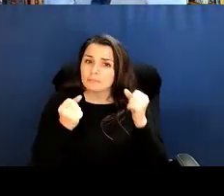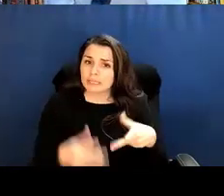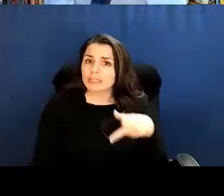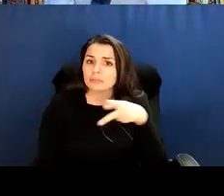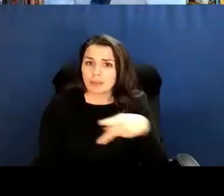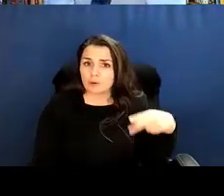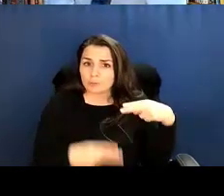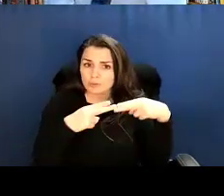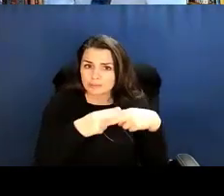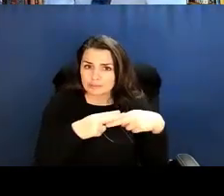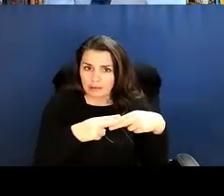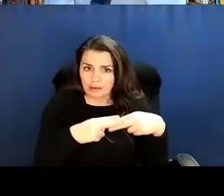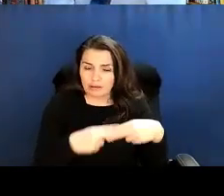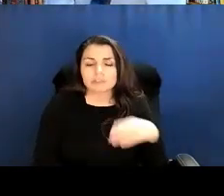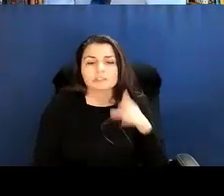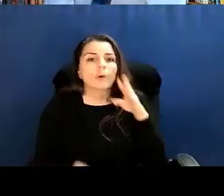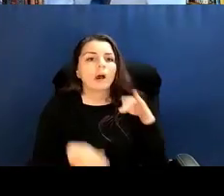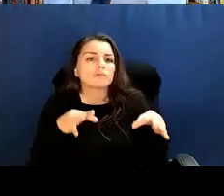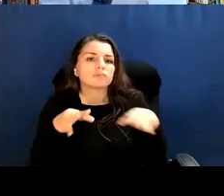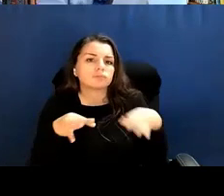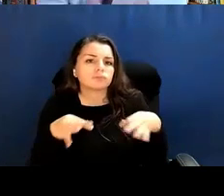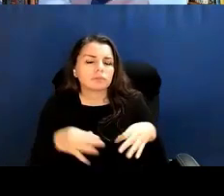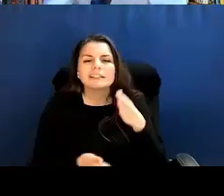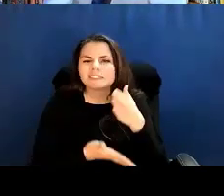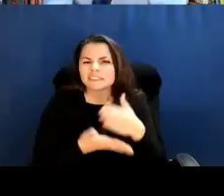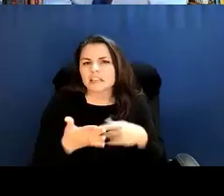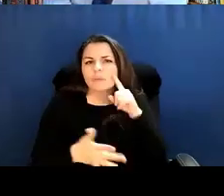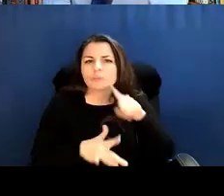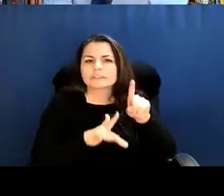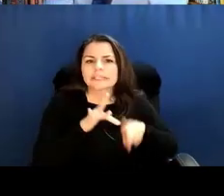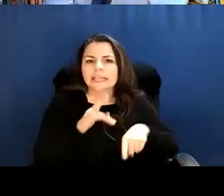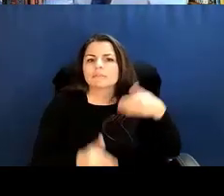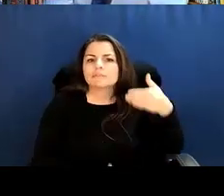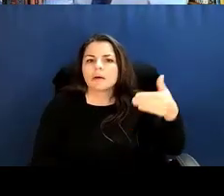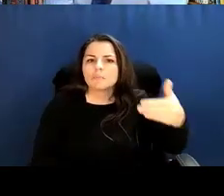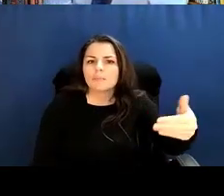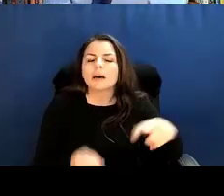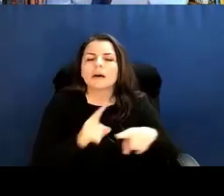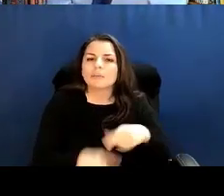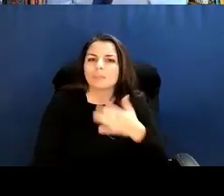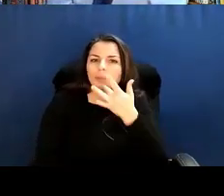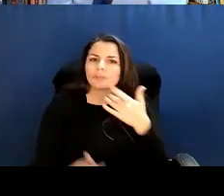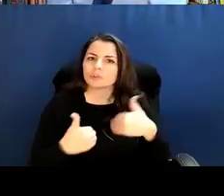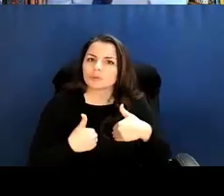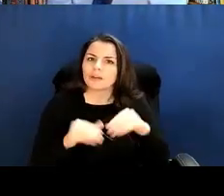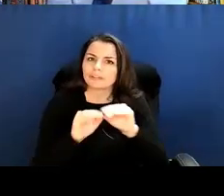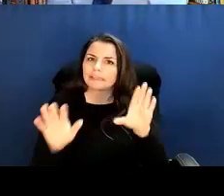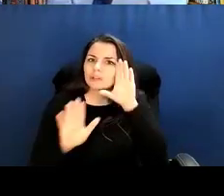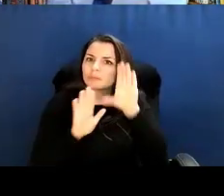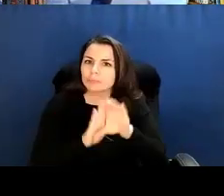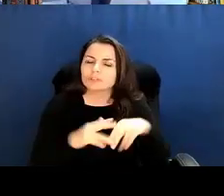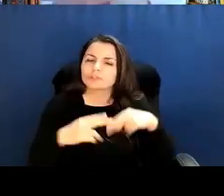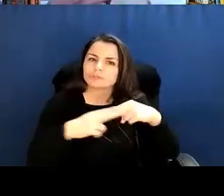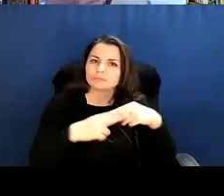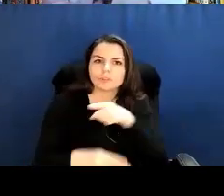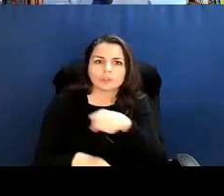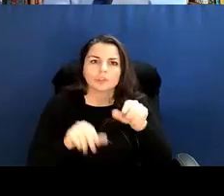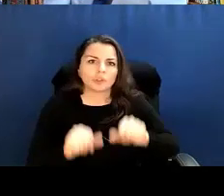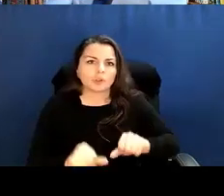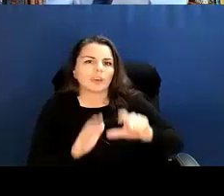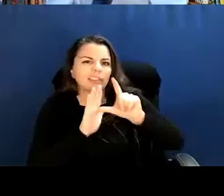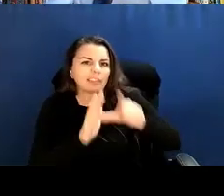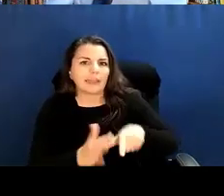will buzz through some of these and skip them, but we wanted to have a comprehensive enough slide set so that if you have that as a resource, you'll be able to